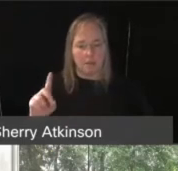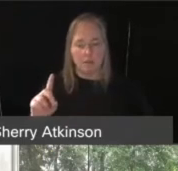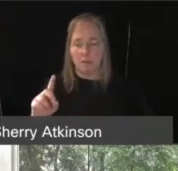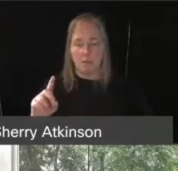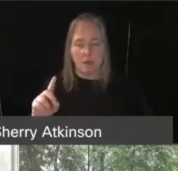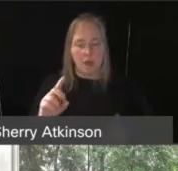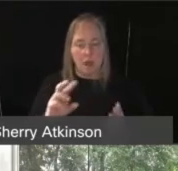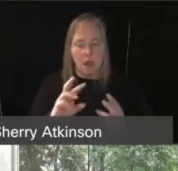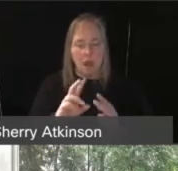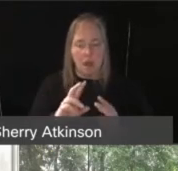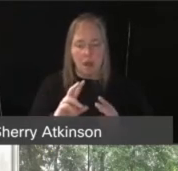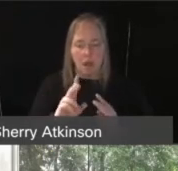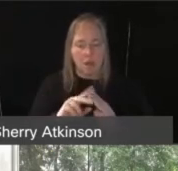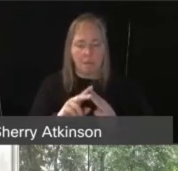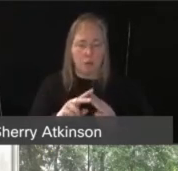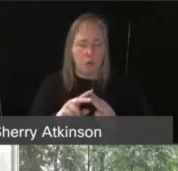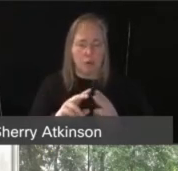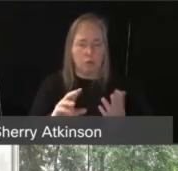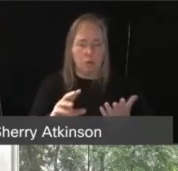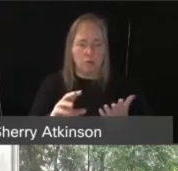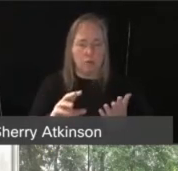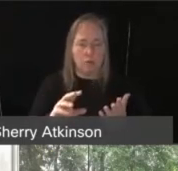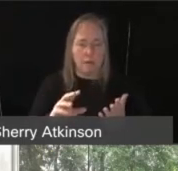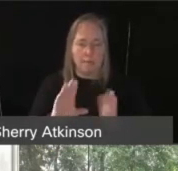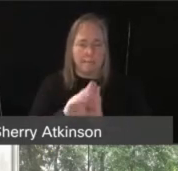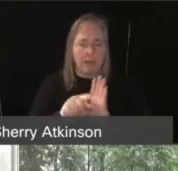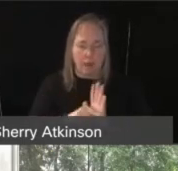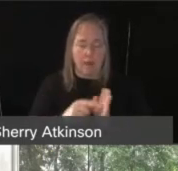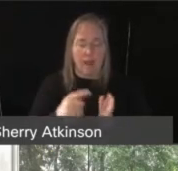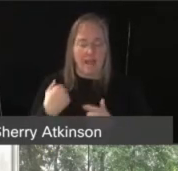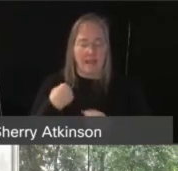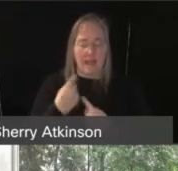you've requested roughly $63 million.